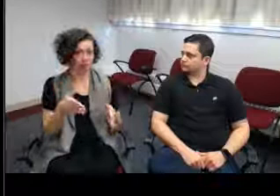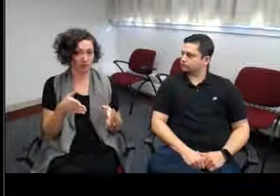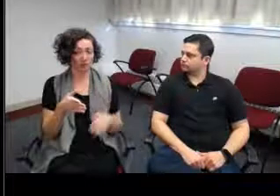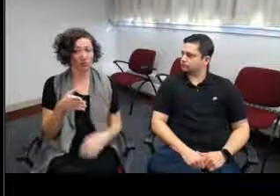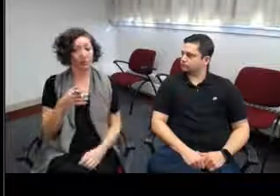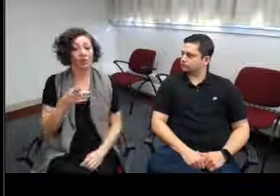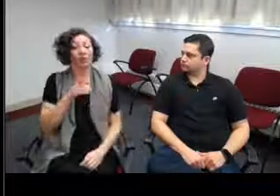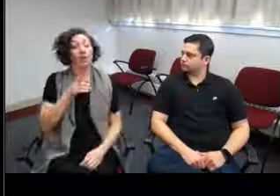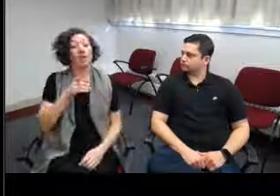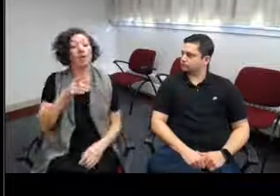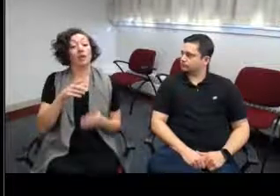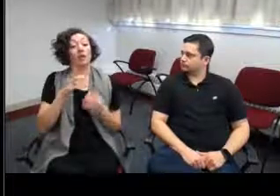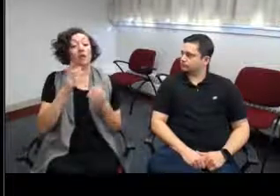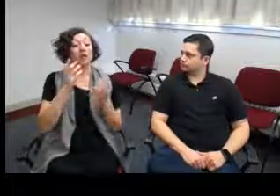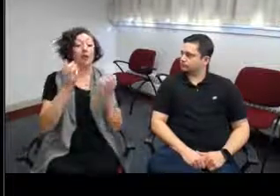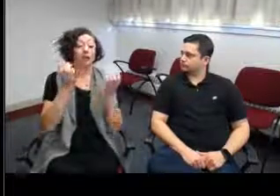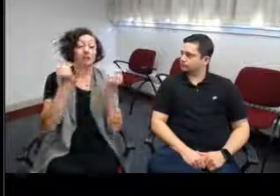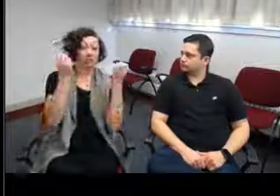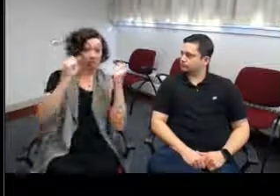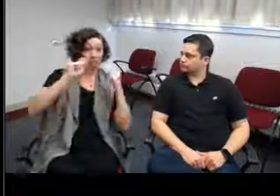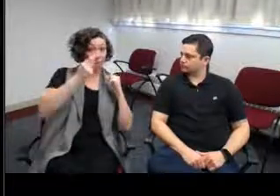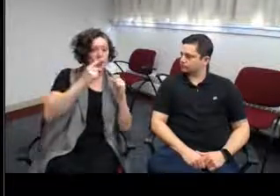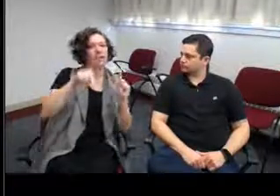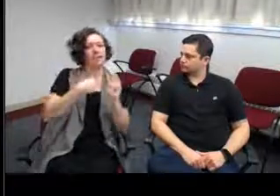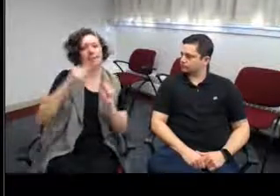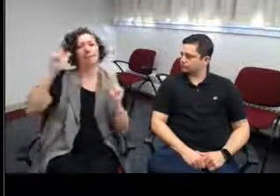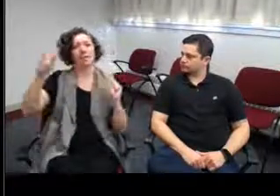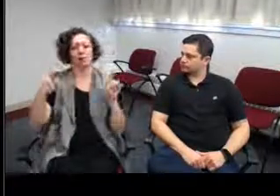not a deaf person's first language.